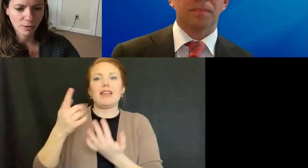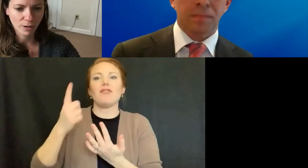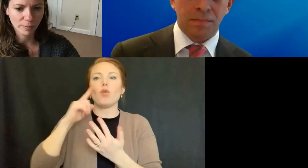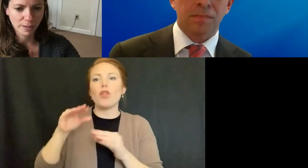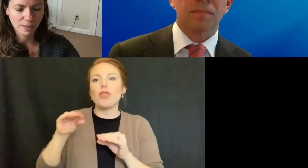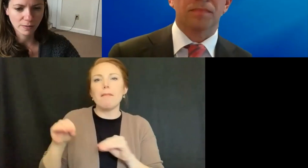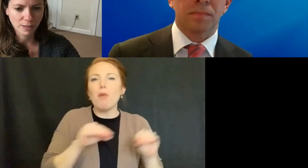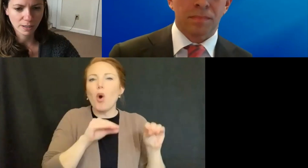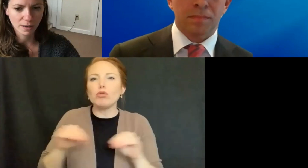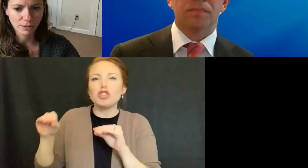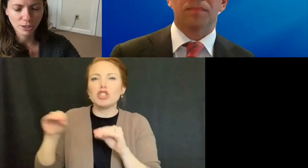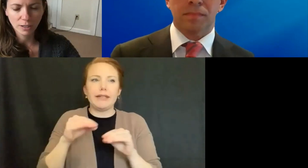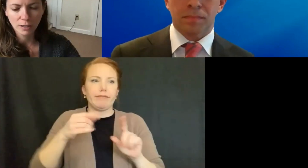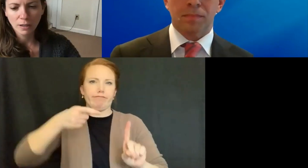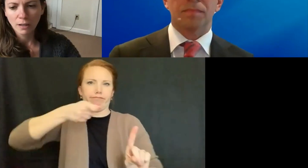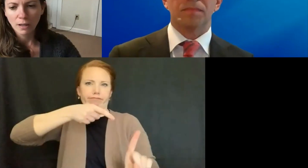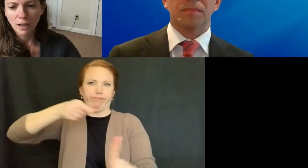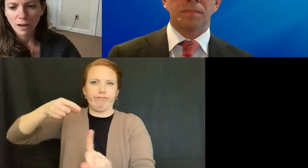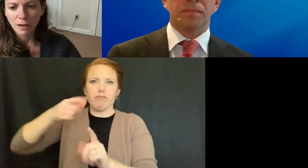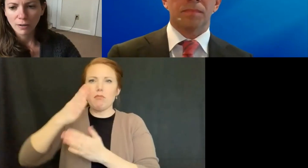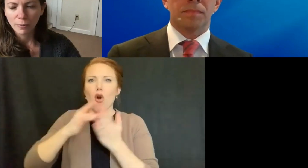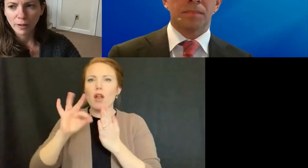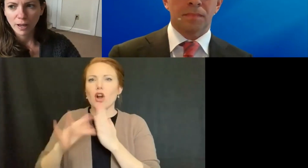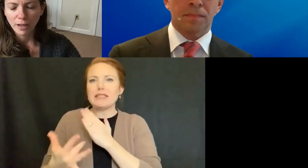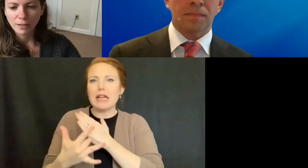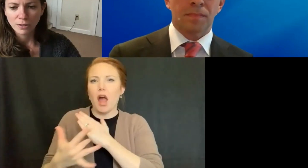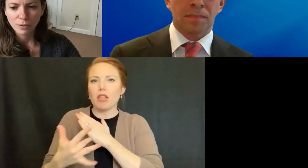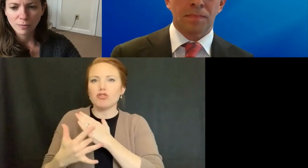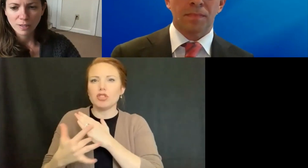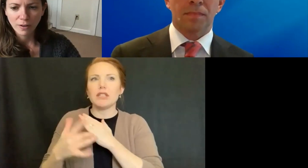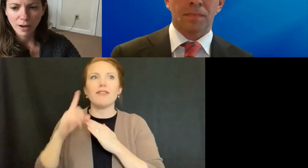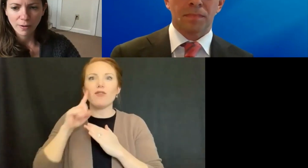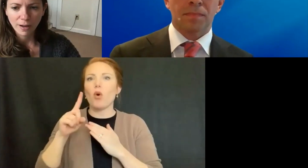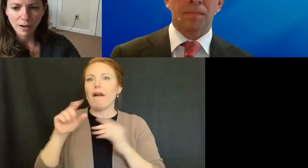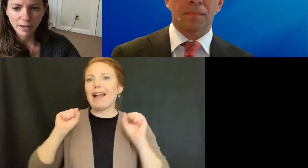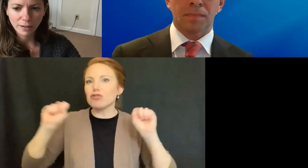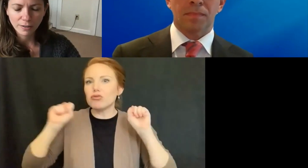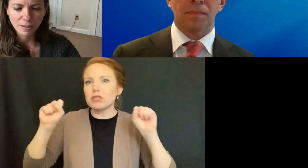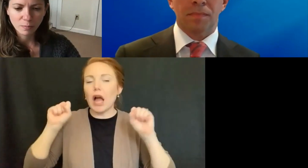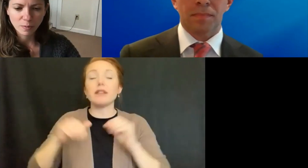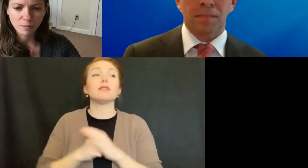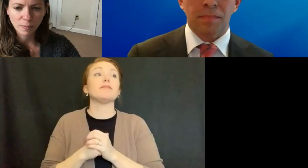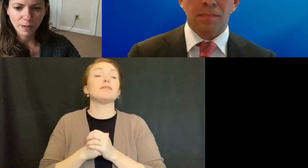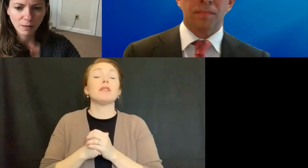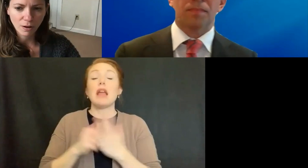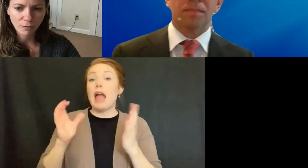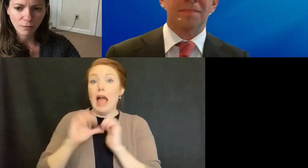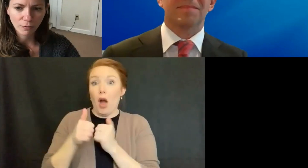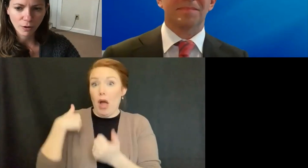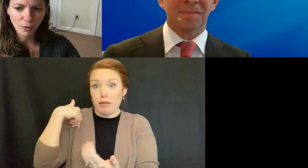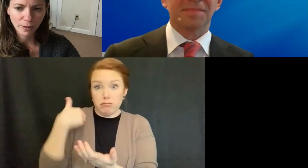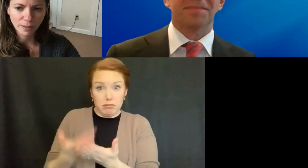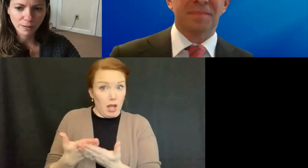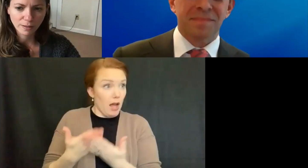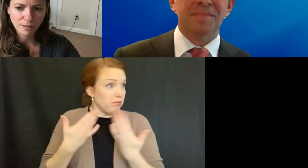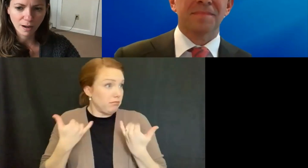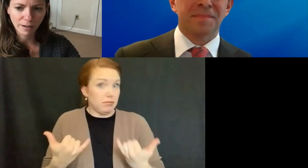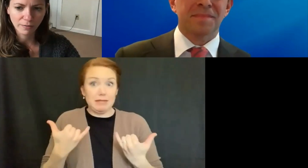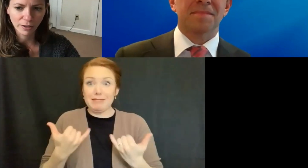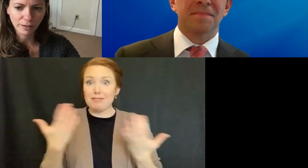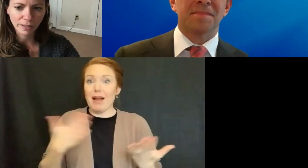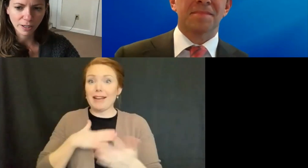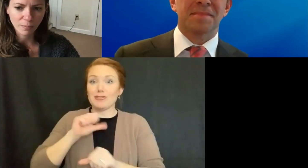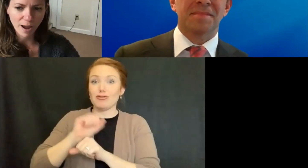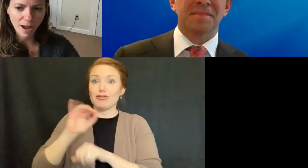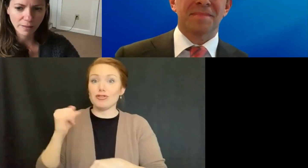underlying core piece of the technology. In terms of how I got here, it's been a long road and it's not